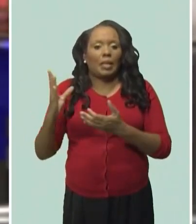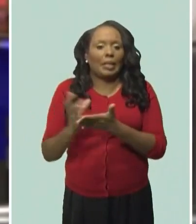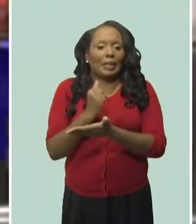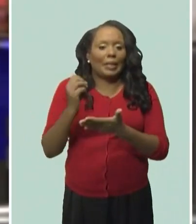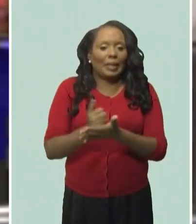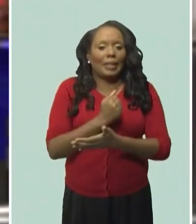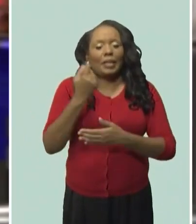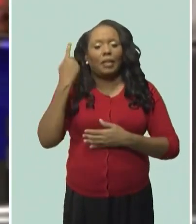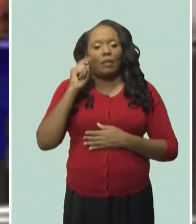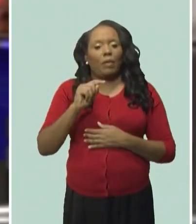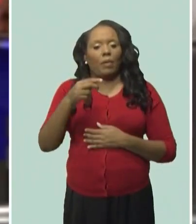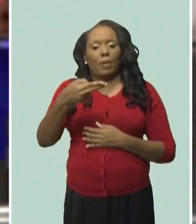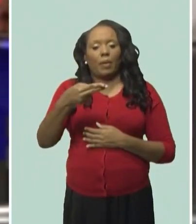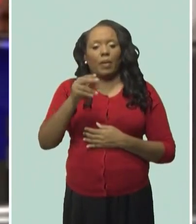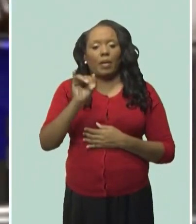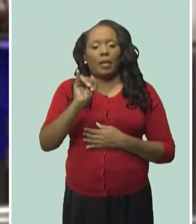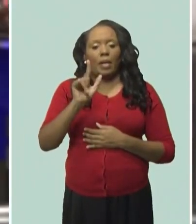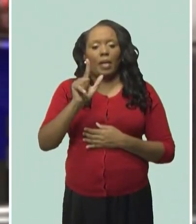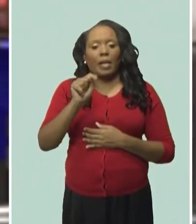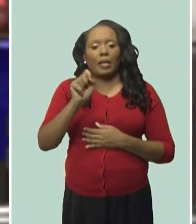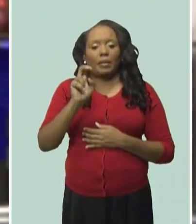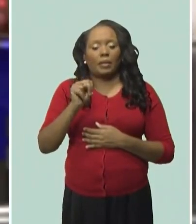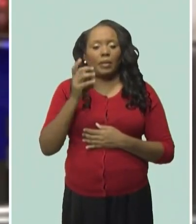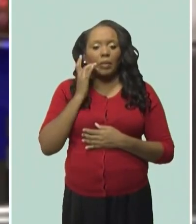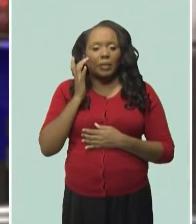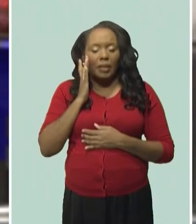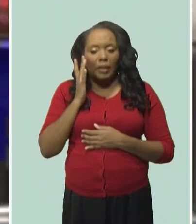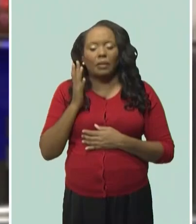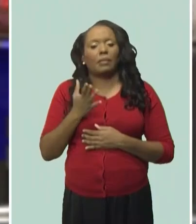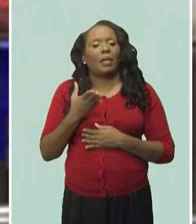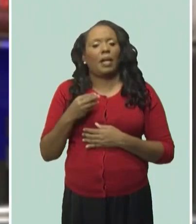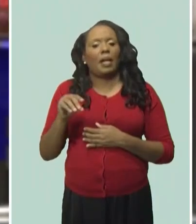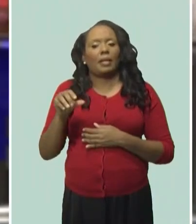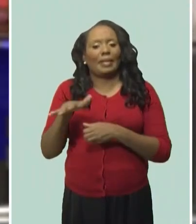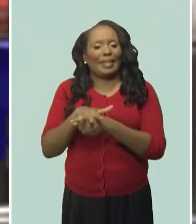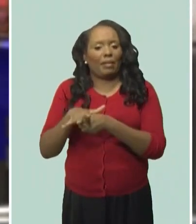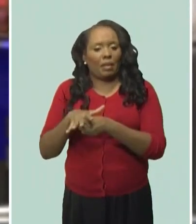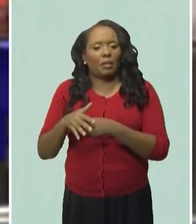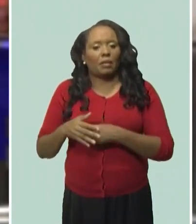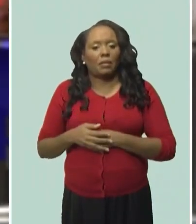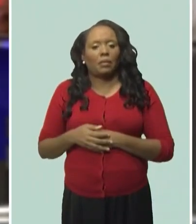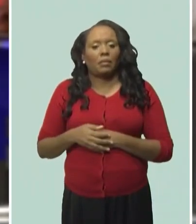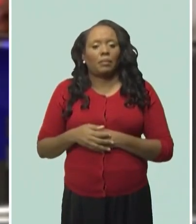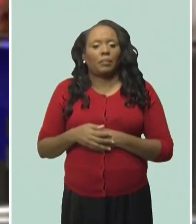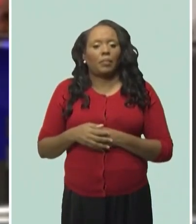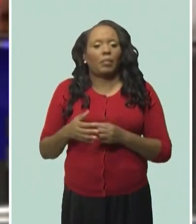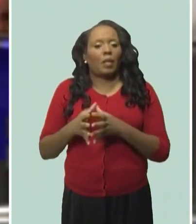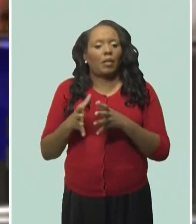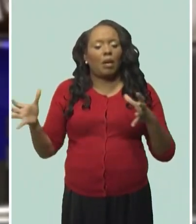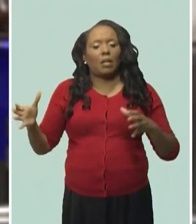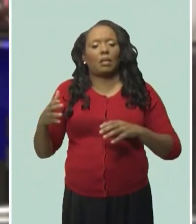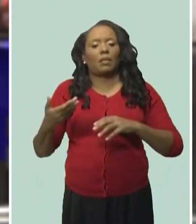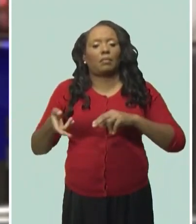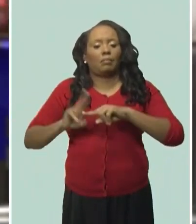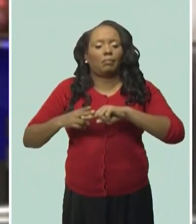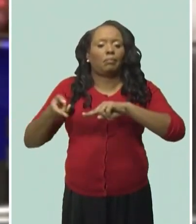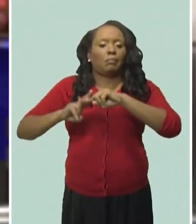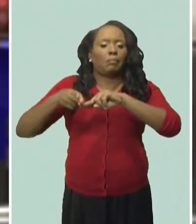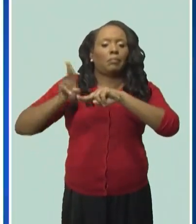development. Financial Director Nigel Hall says occupancy levels at the hotel have increased significantly